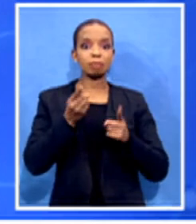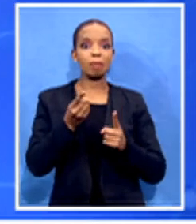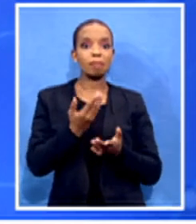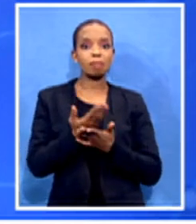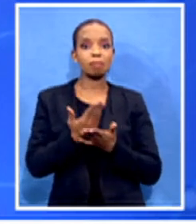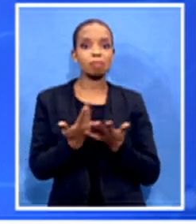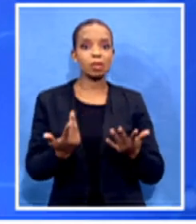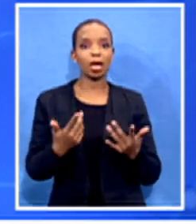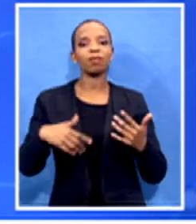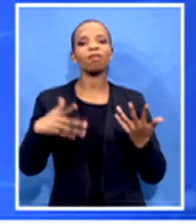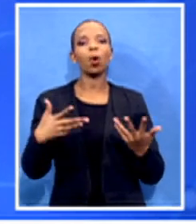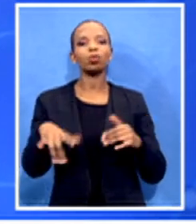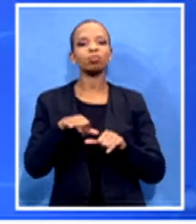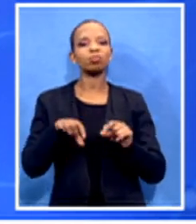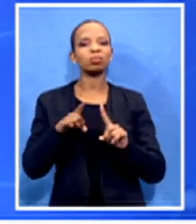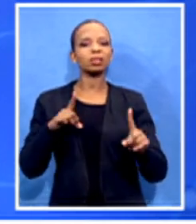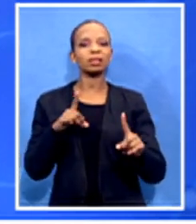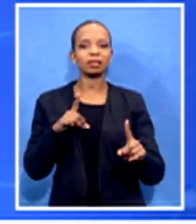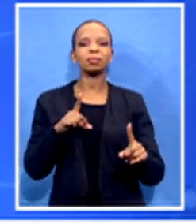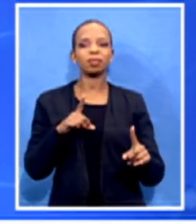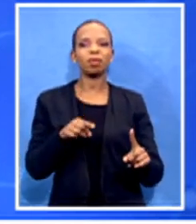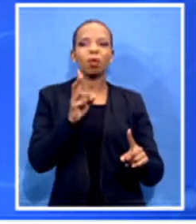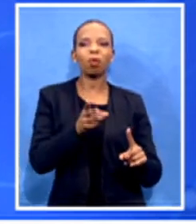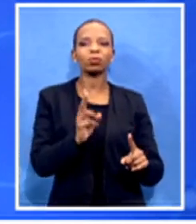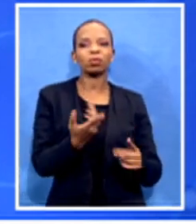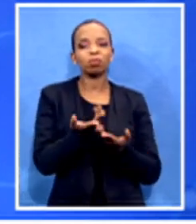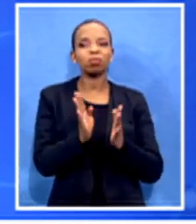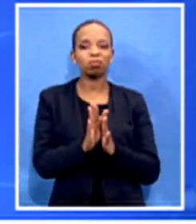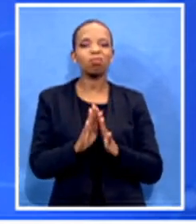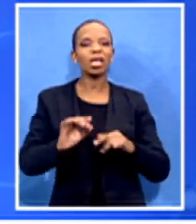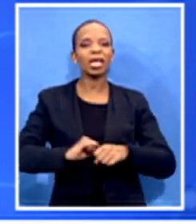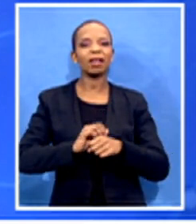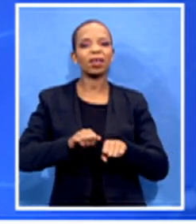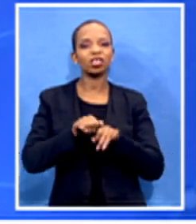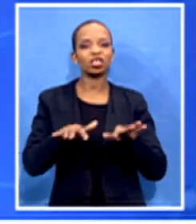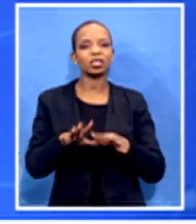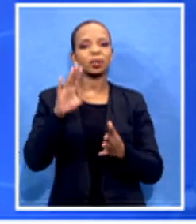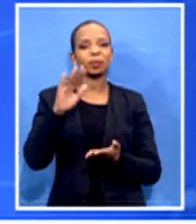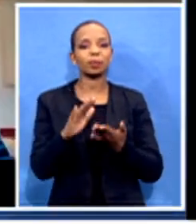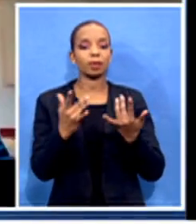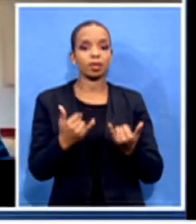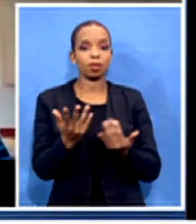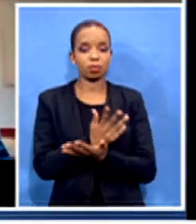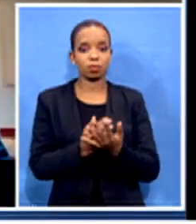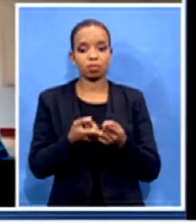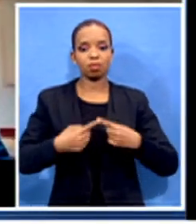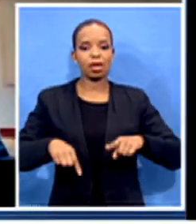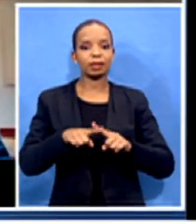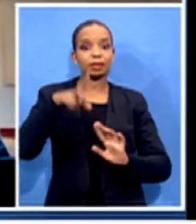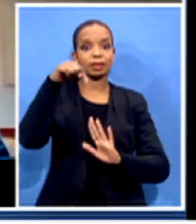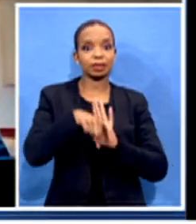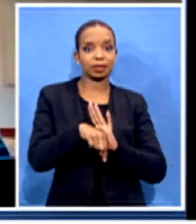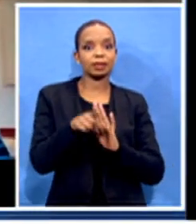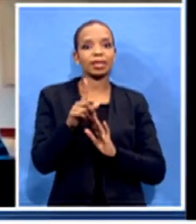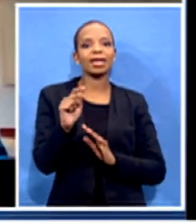fundamental social distancing etiquette and keeping aware of the likeliness of infection. To chat to us via Skype about the TraceNovel